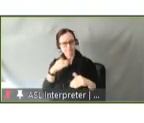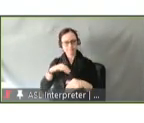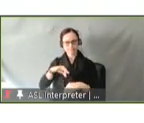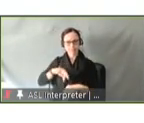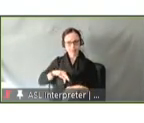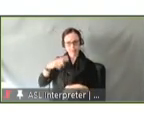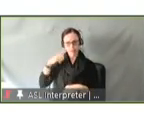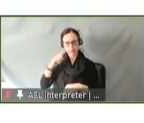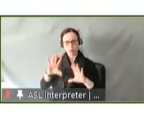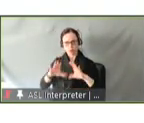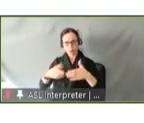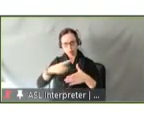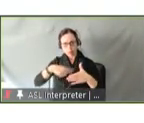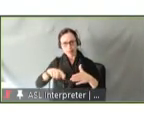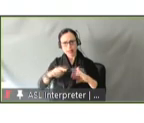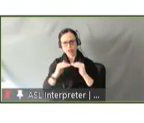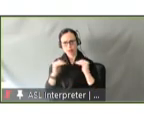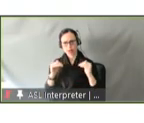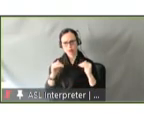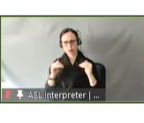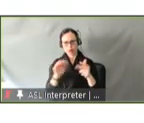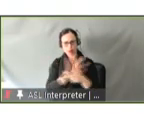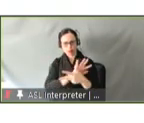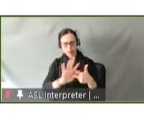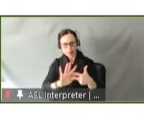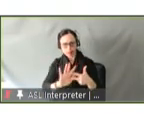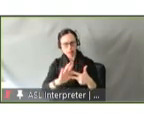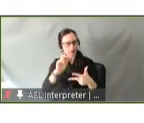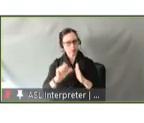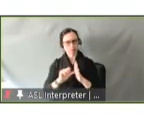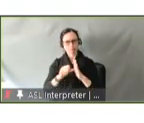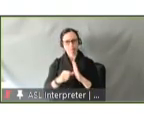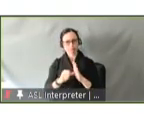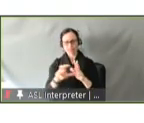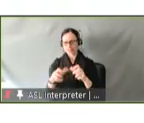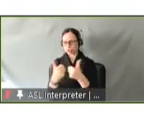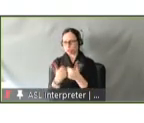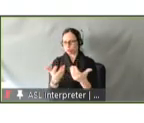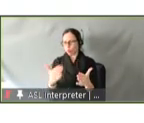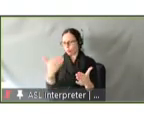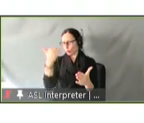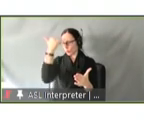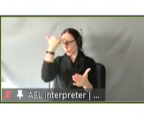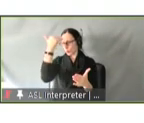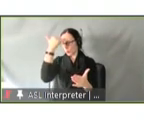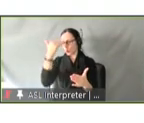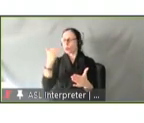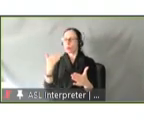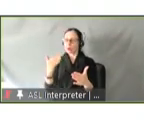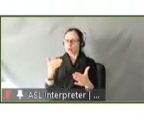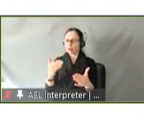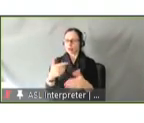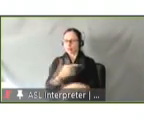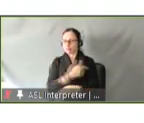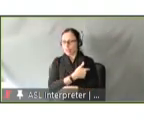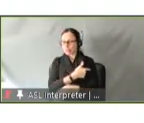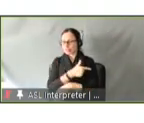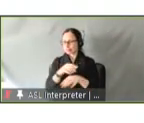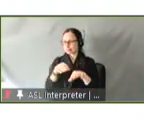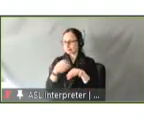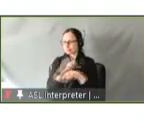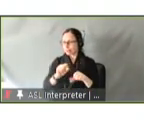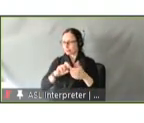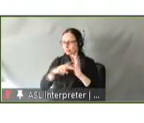population level. And all of this is really meant to just highlight the challenges we all know we have in communicating what vaccine safety means to the